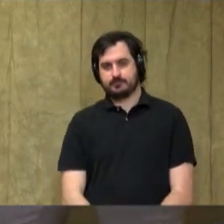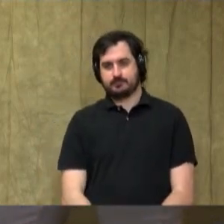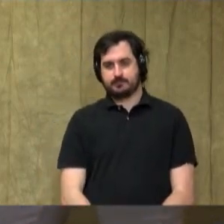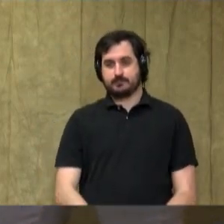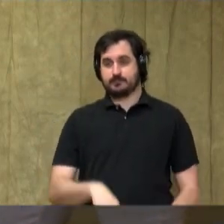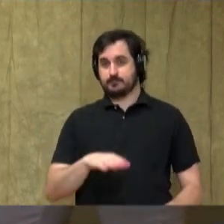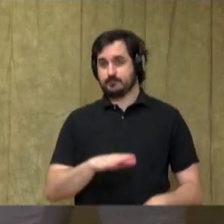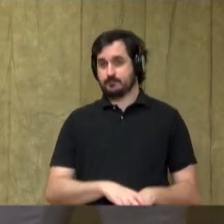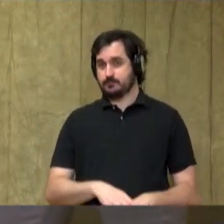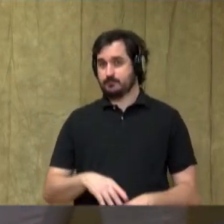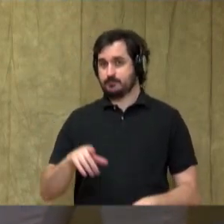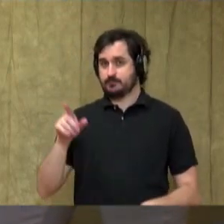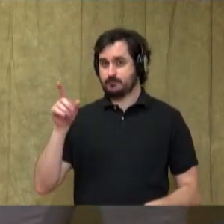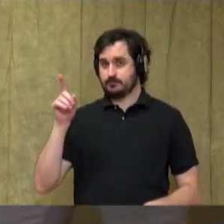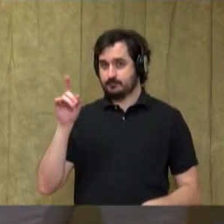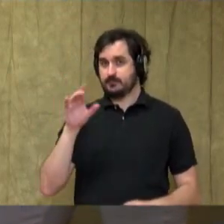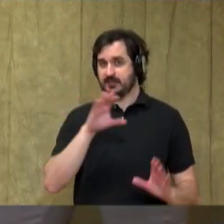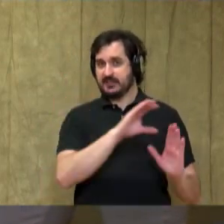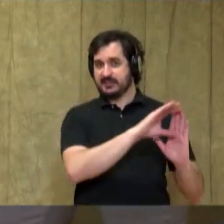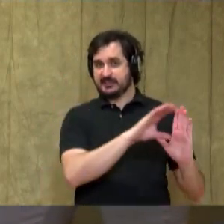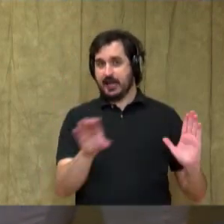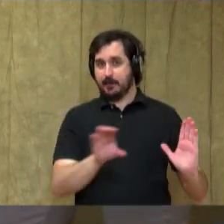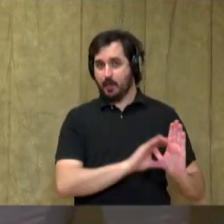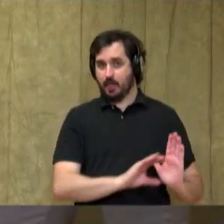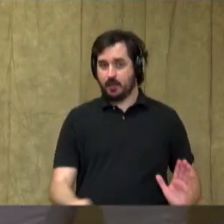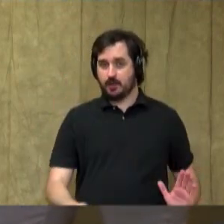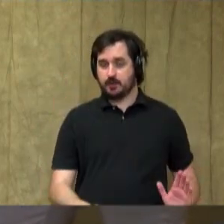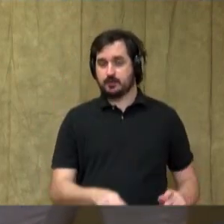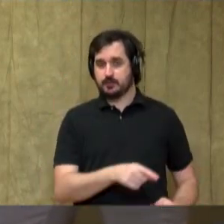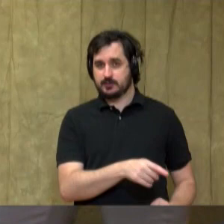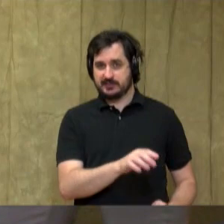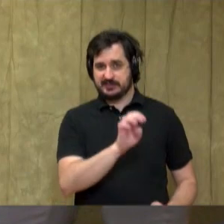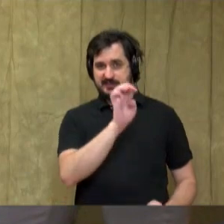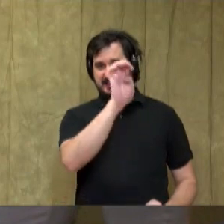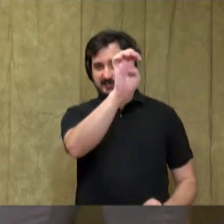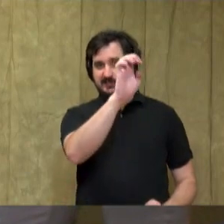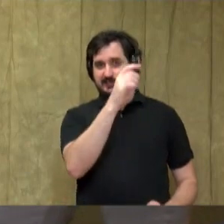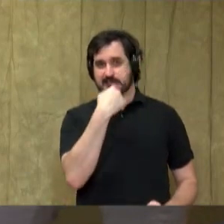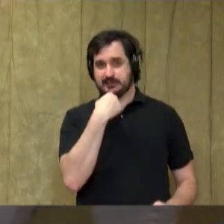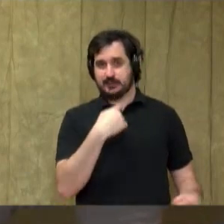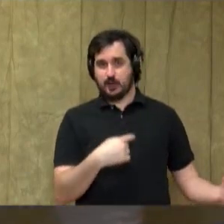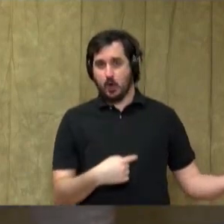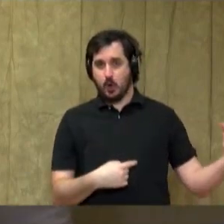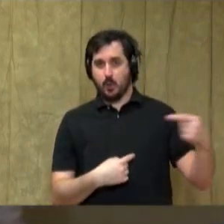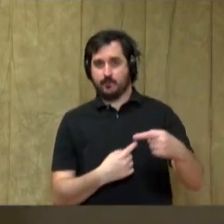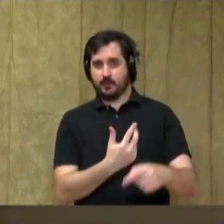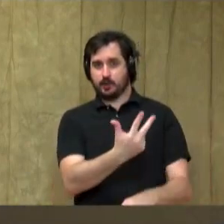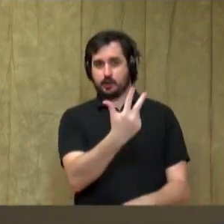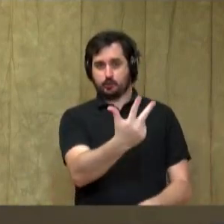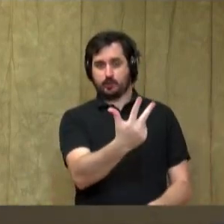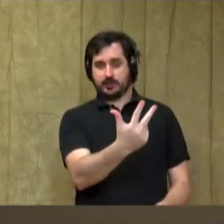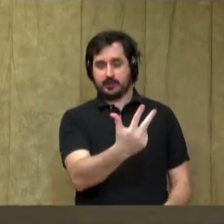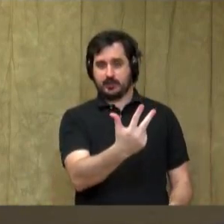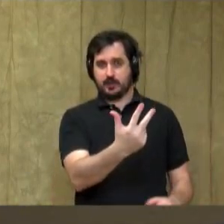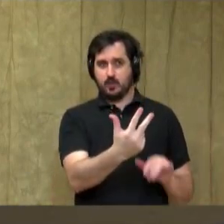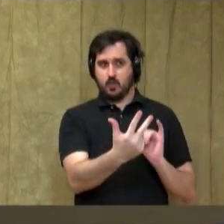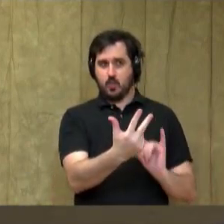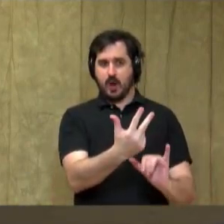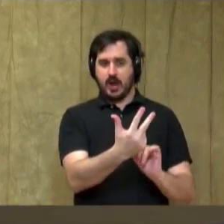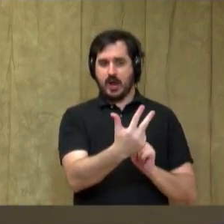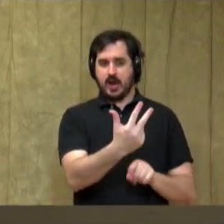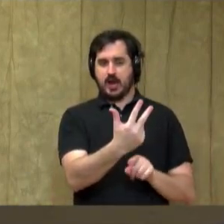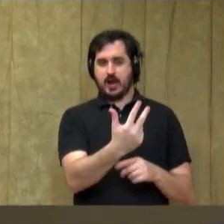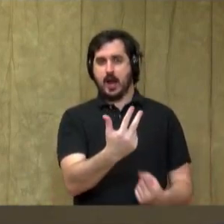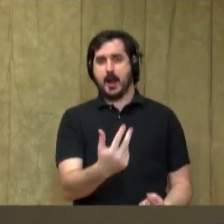On this table, E, the point on X is over 3, and then Y